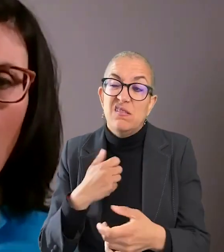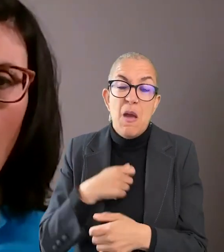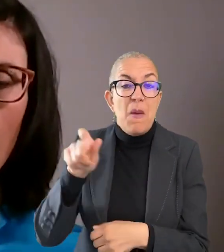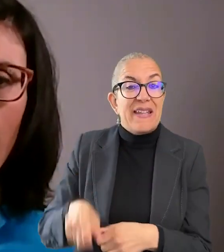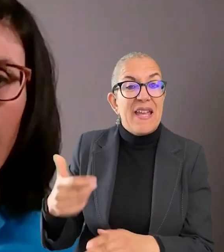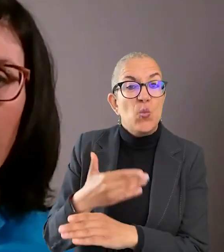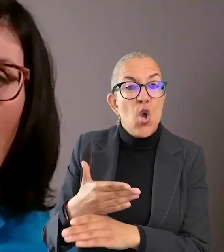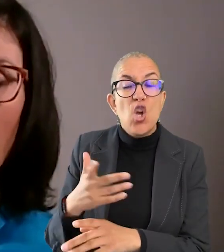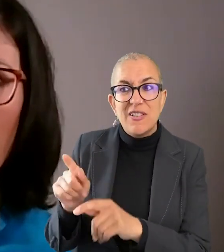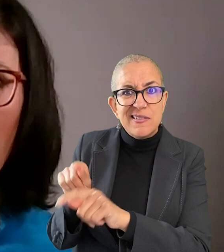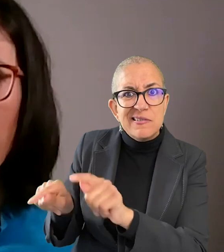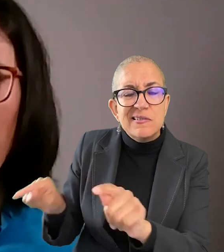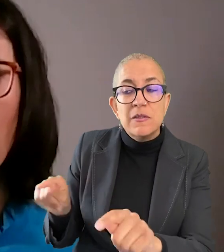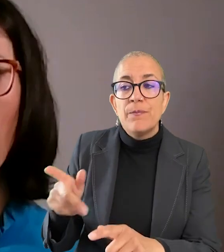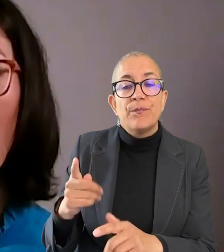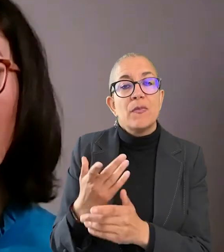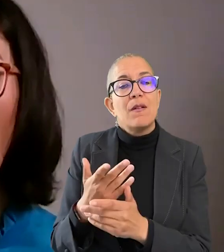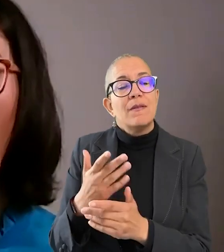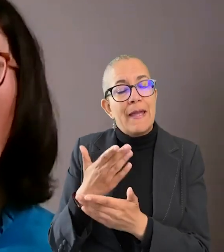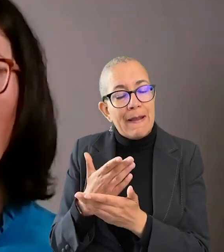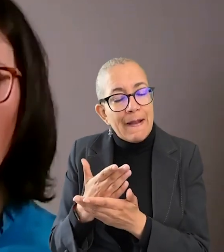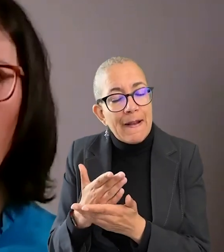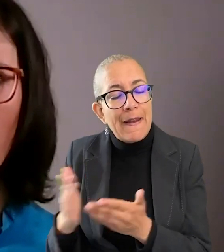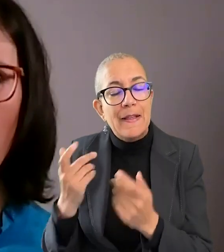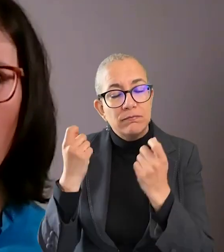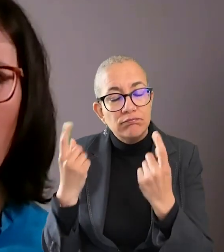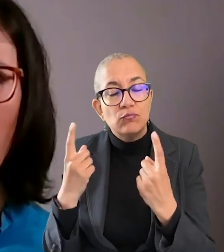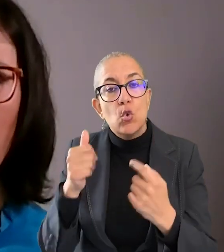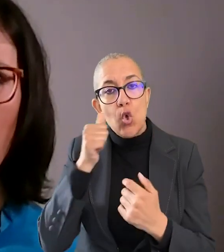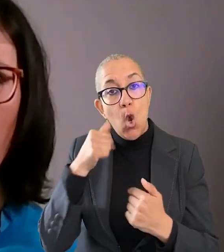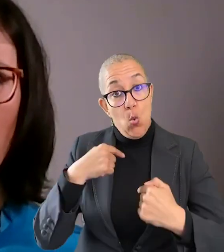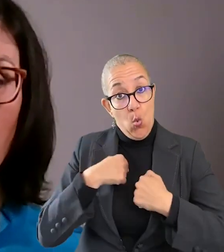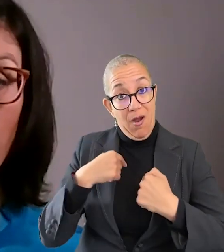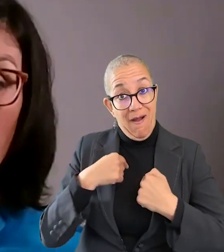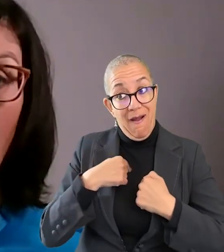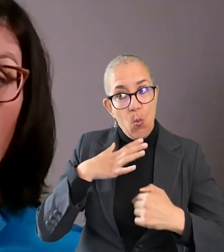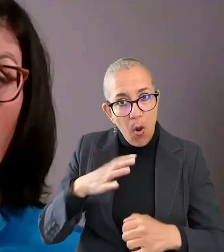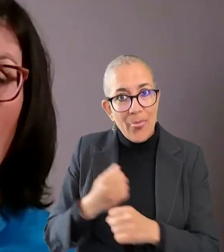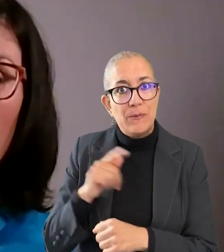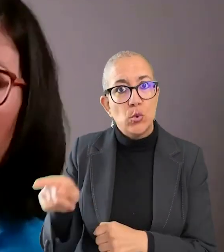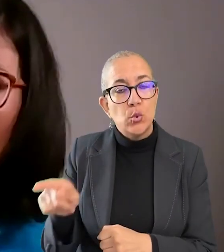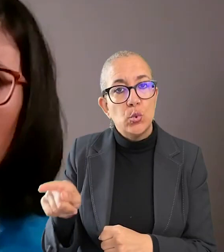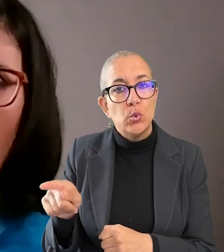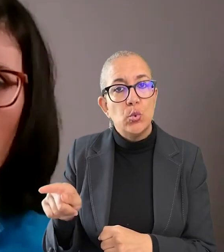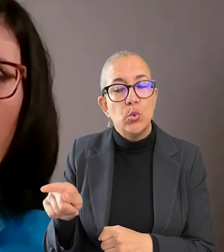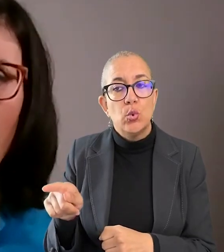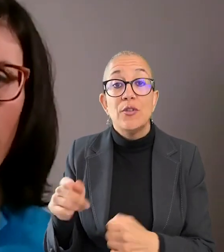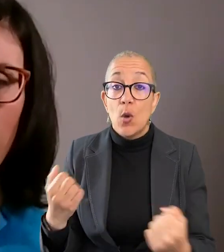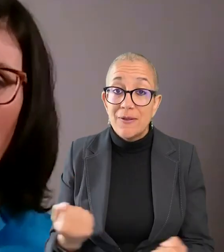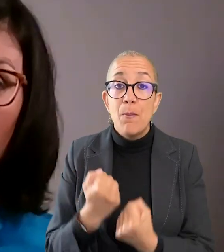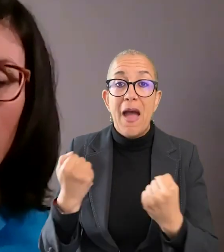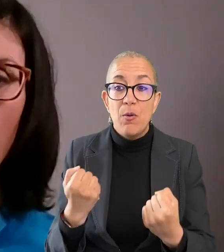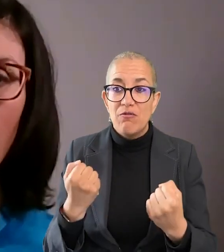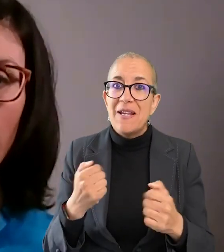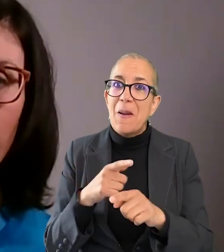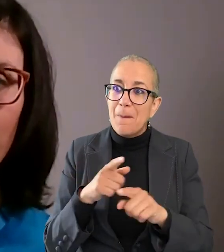caseworkers, they have a clear sense of what it is that I would want them to do in that situation. So it's empowering, but it's bottom up, and they